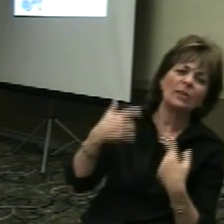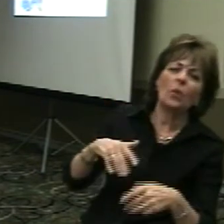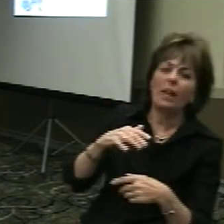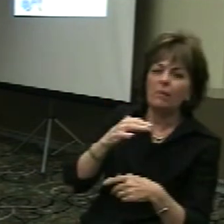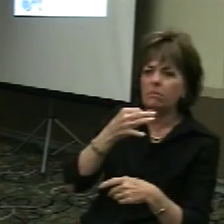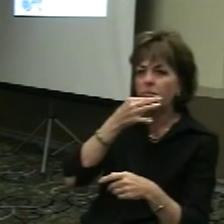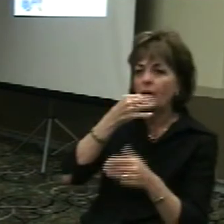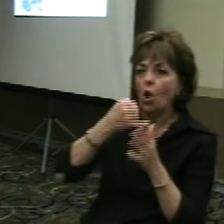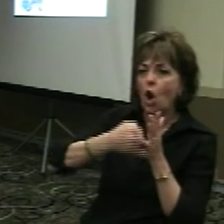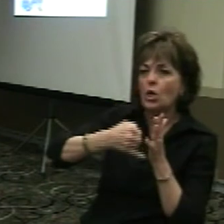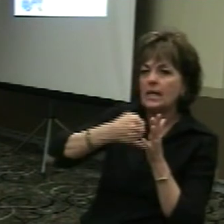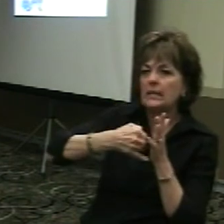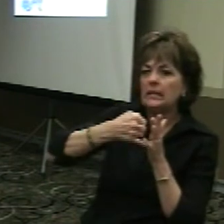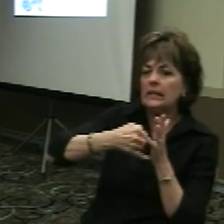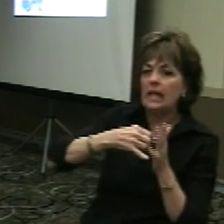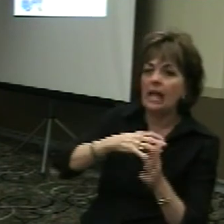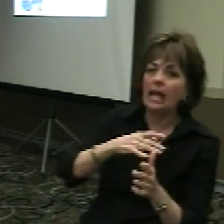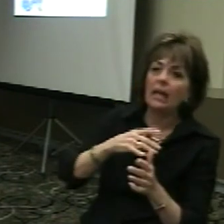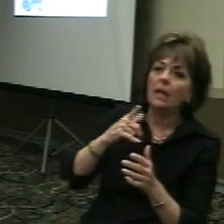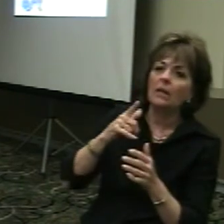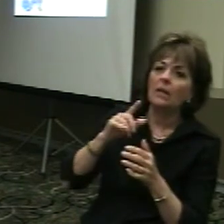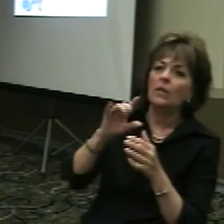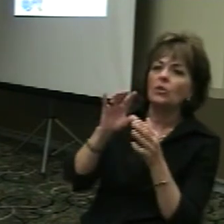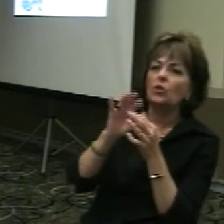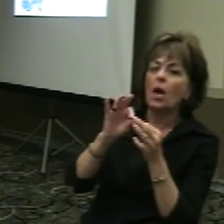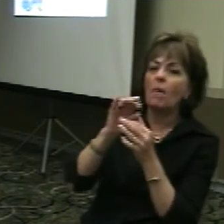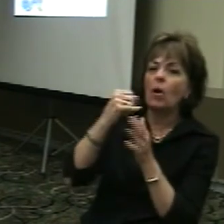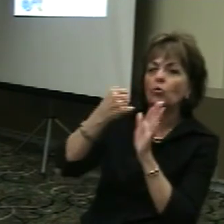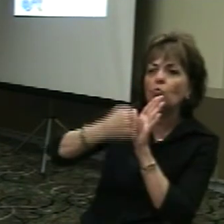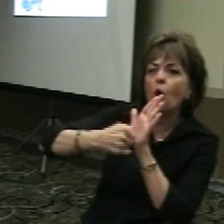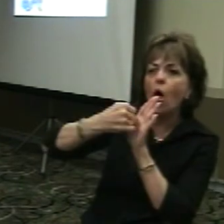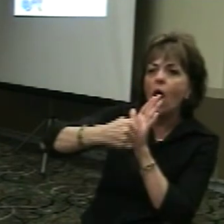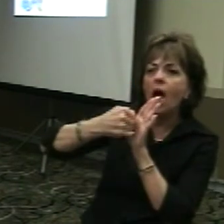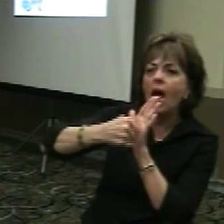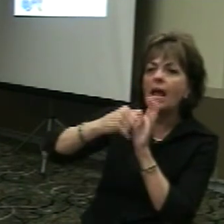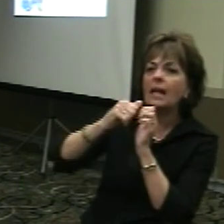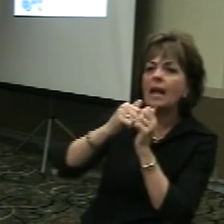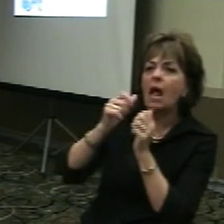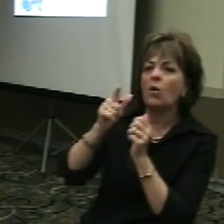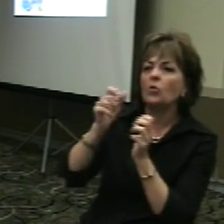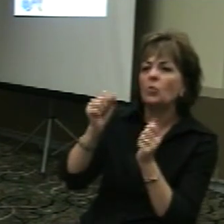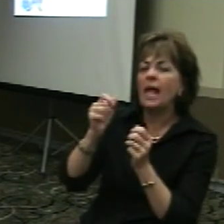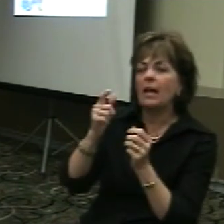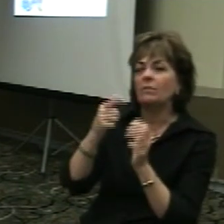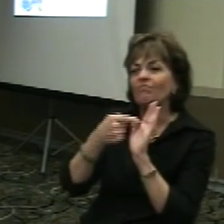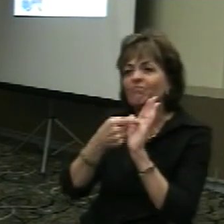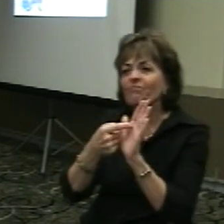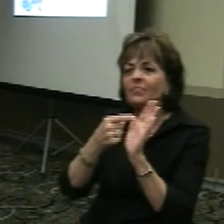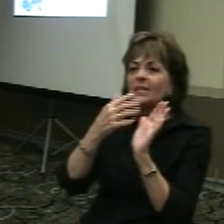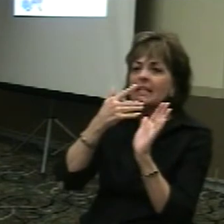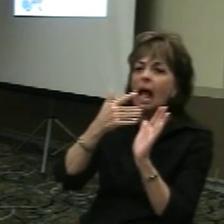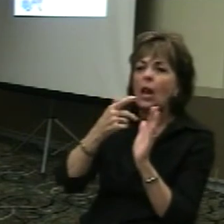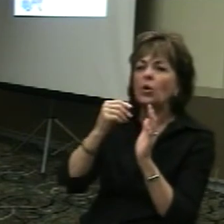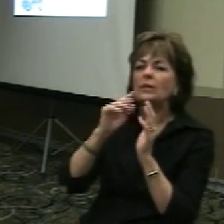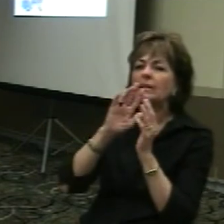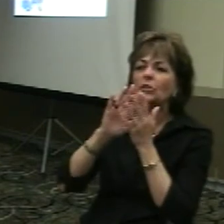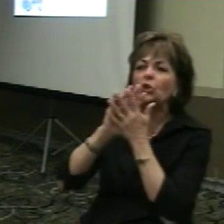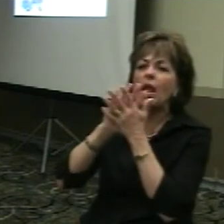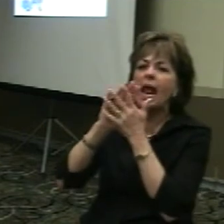autistic. Talking about this drawing and how you can bring out the colors and how the